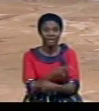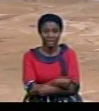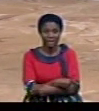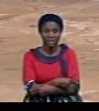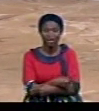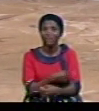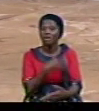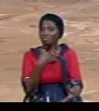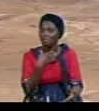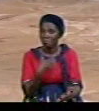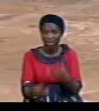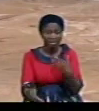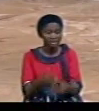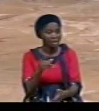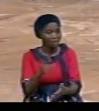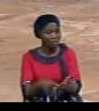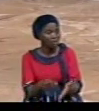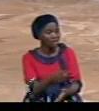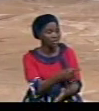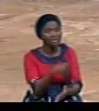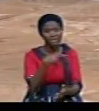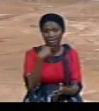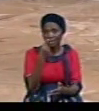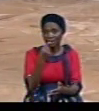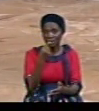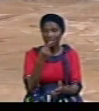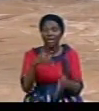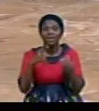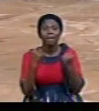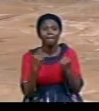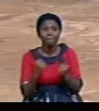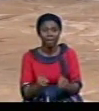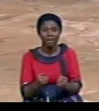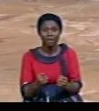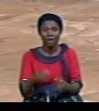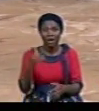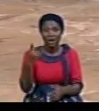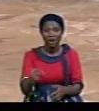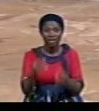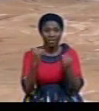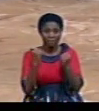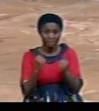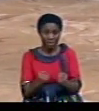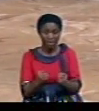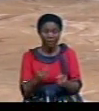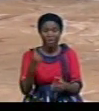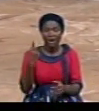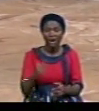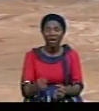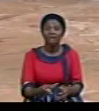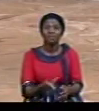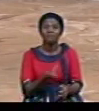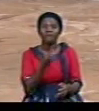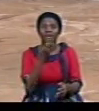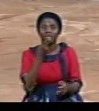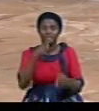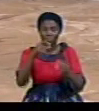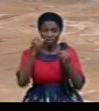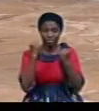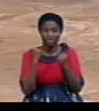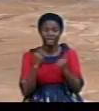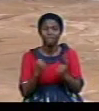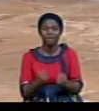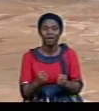today no matter what they say the power the power the